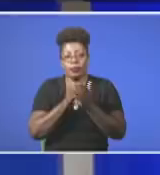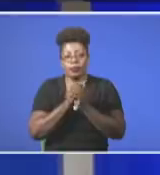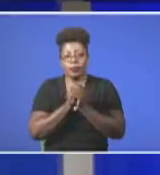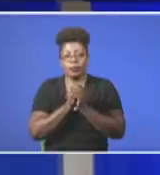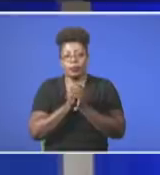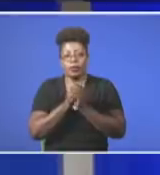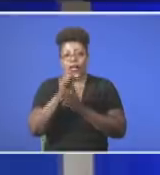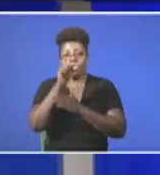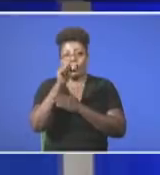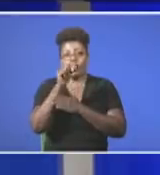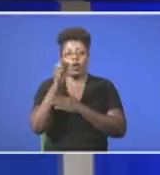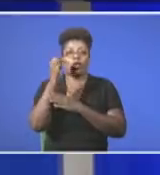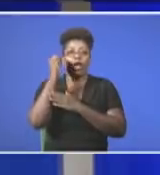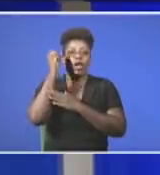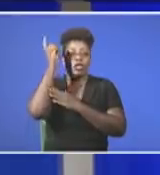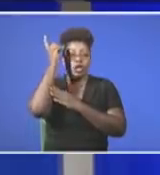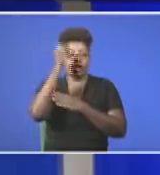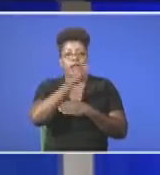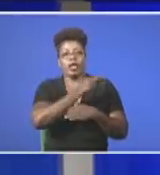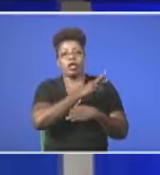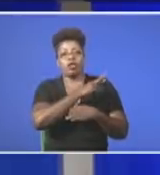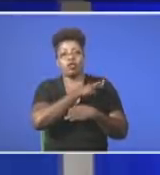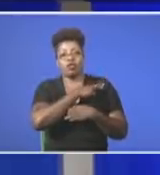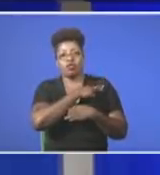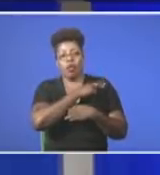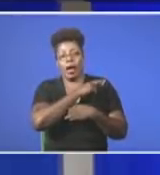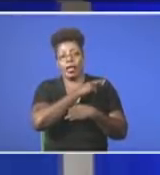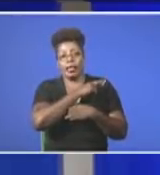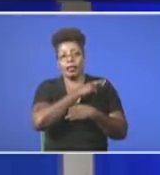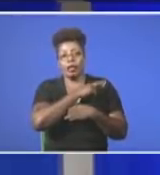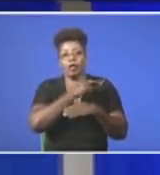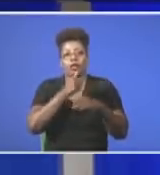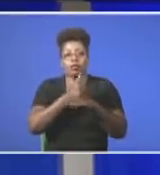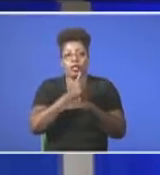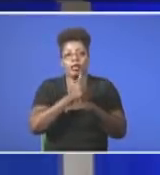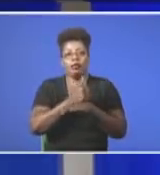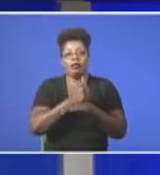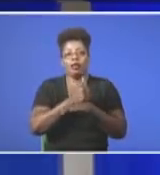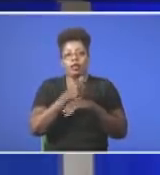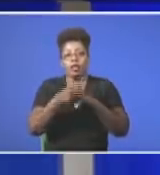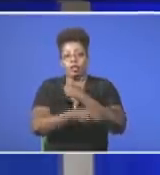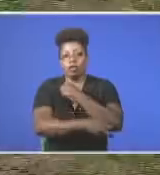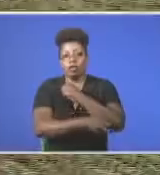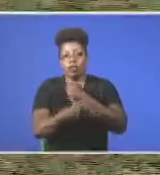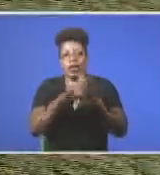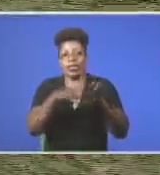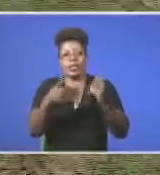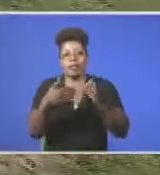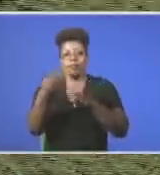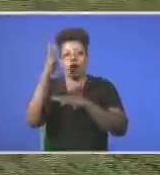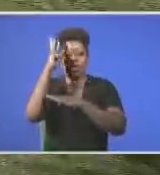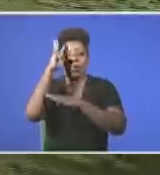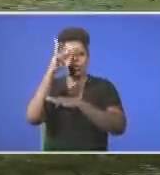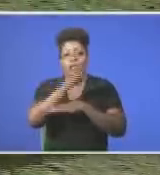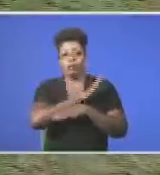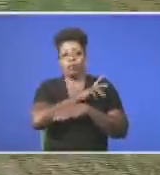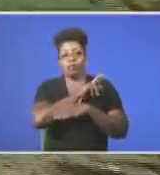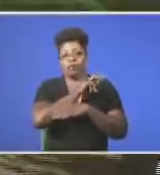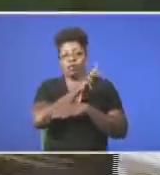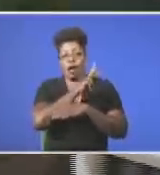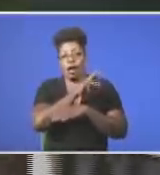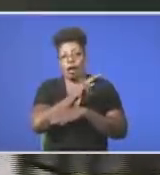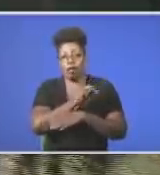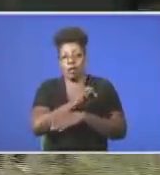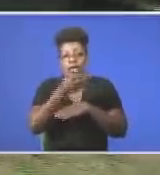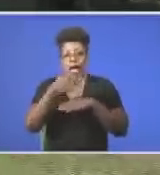courts, 20-year-old Dante Riley of Millers Heights was charged with the June 9th death and attempted armed robbery of Wilton Brown. Police say